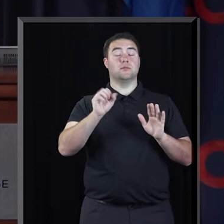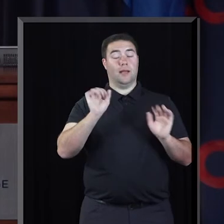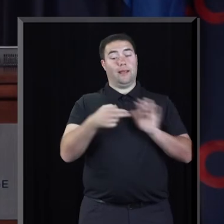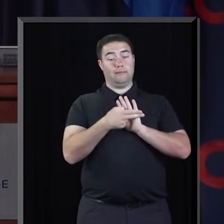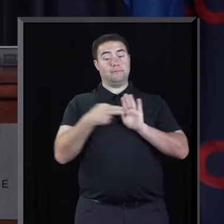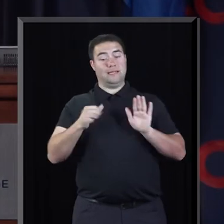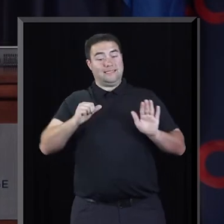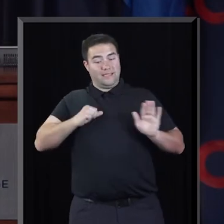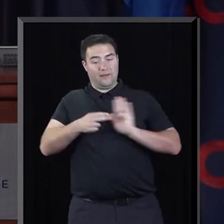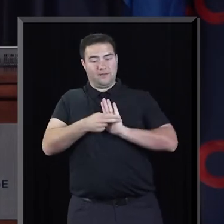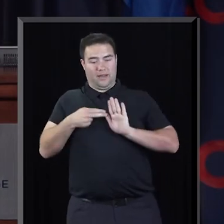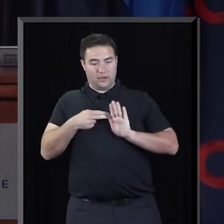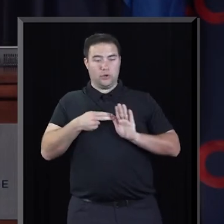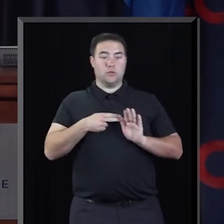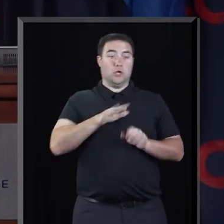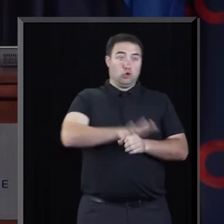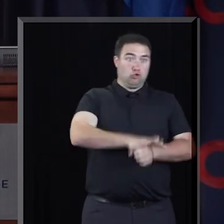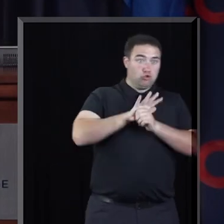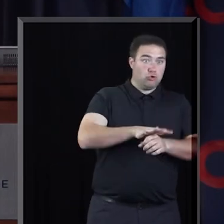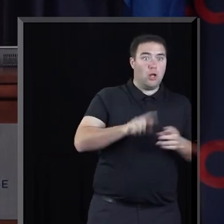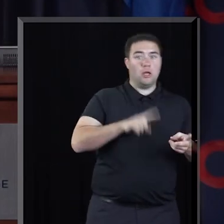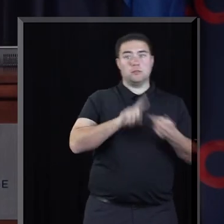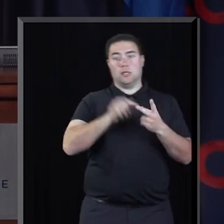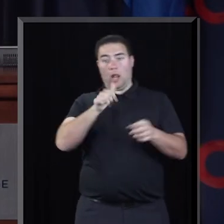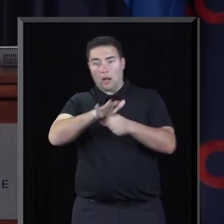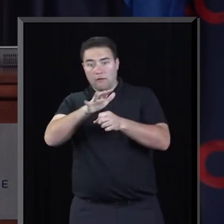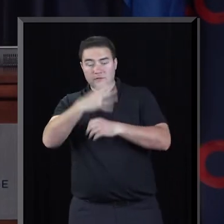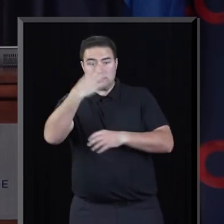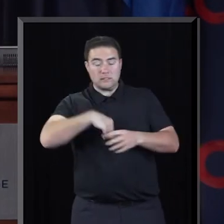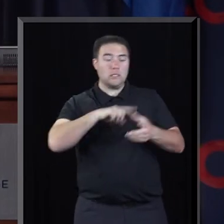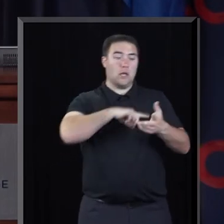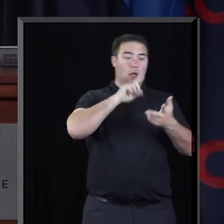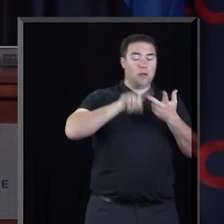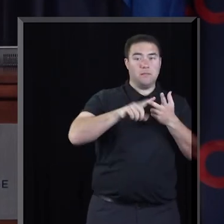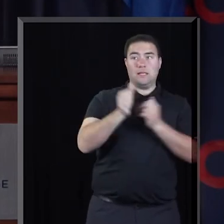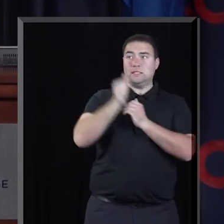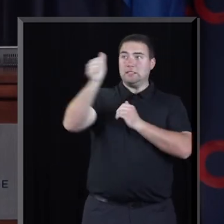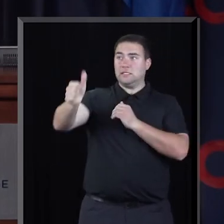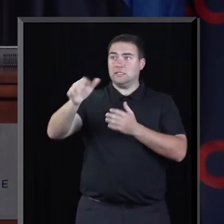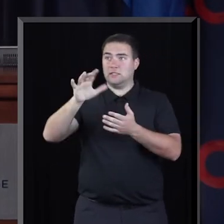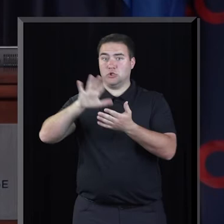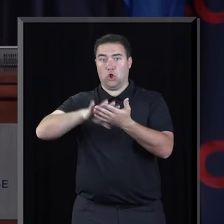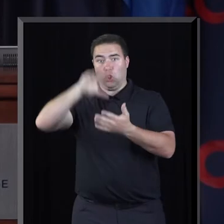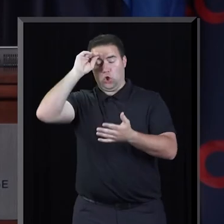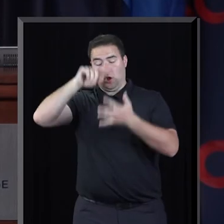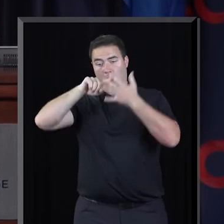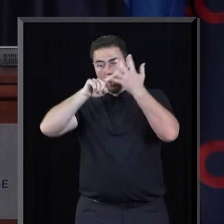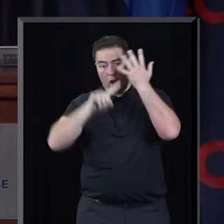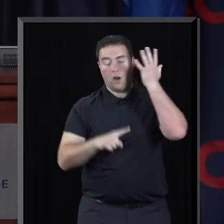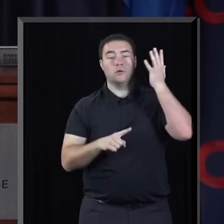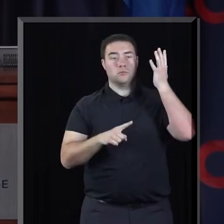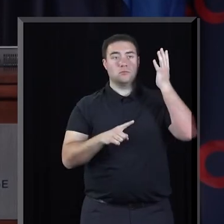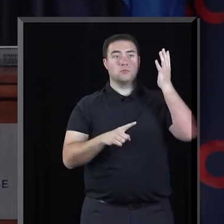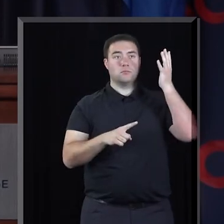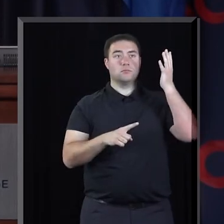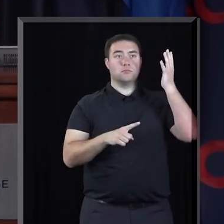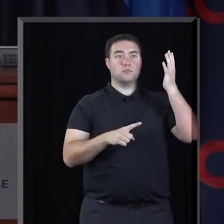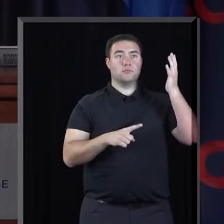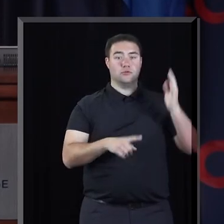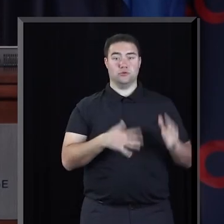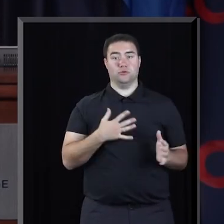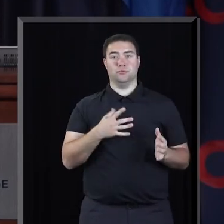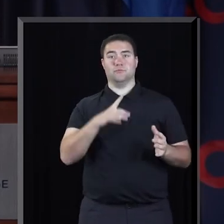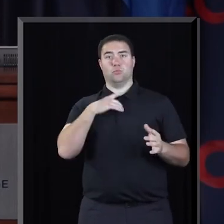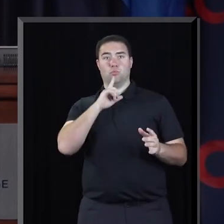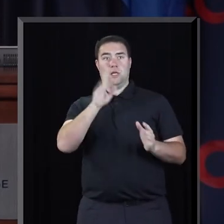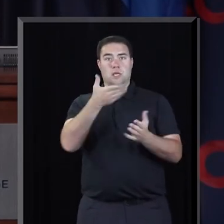related to social isolation, sleep deprivation, and distance learning, as evidenced by being a practical nursing student at Central